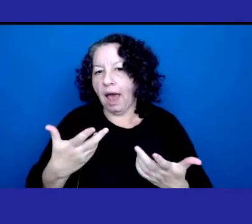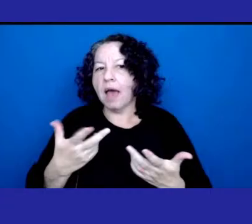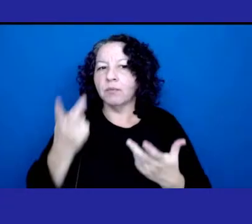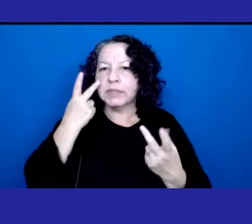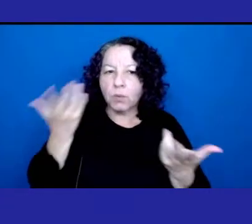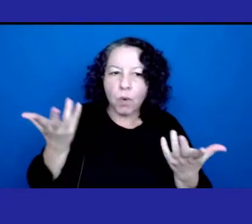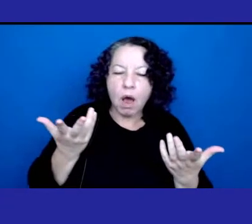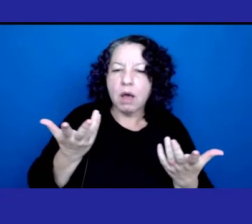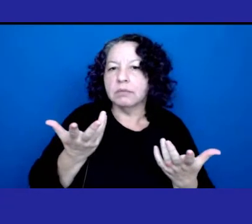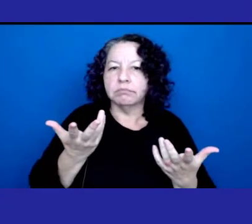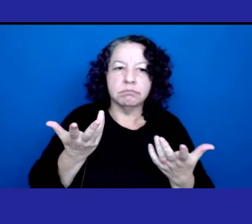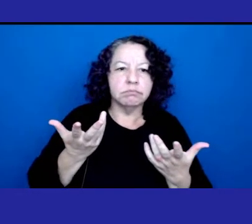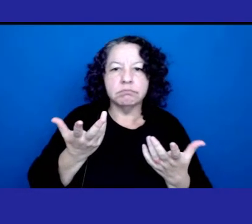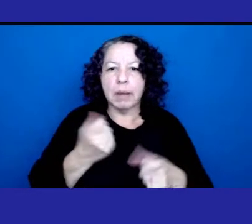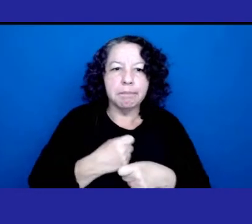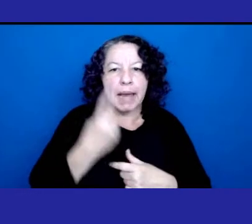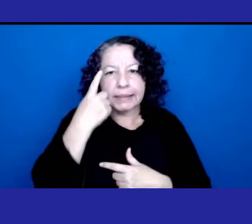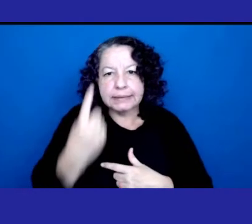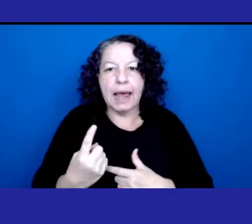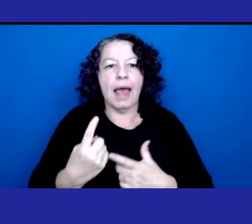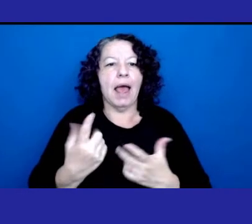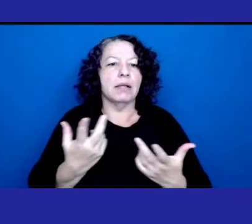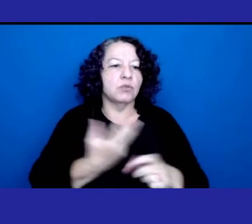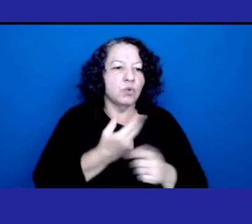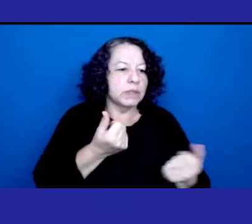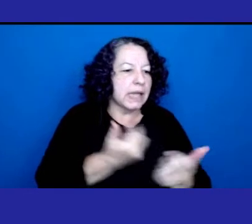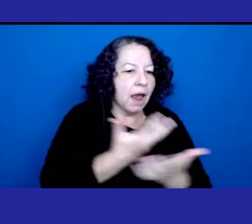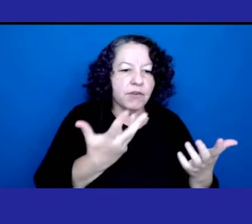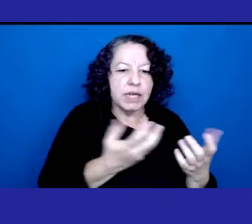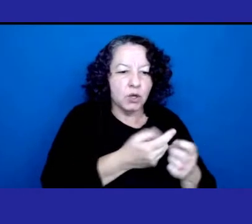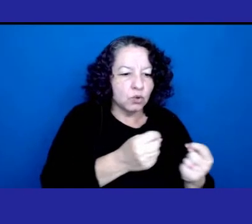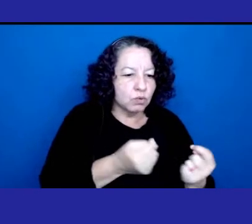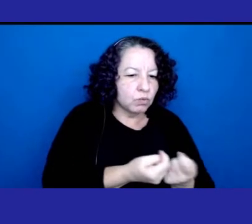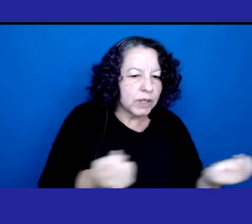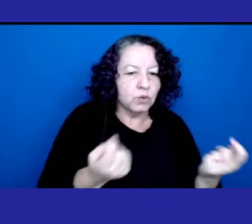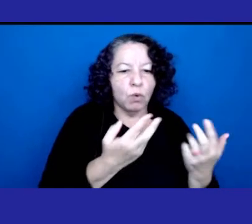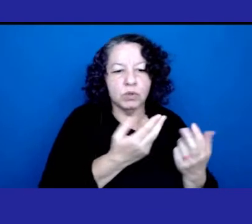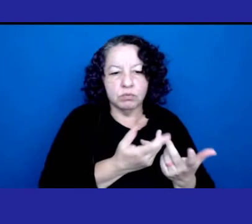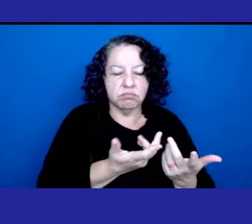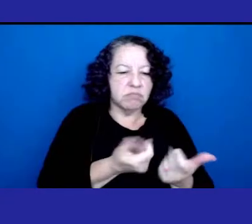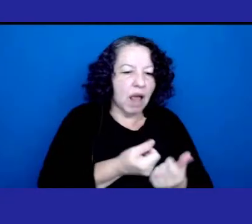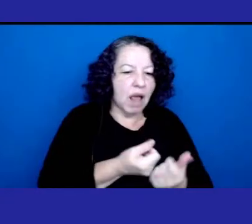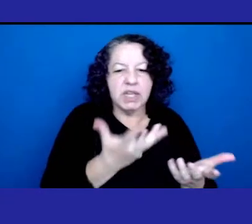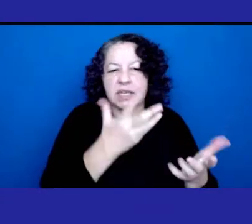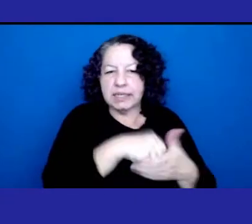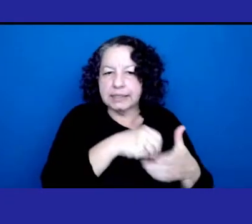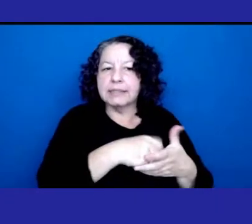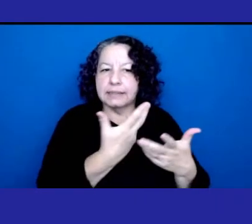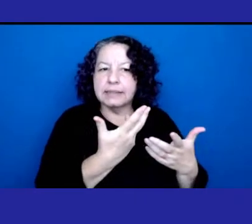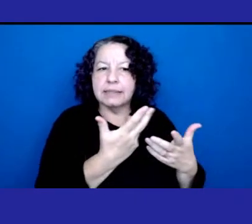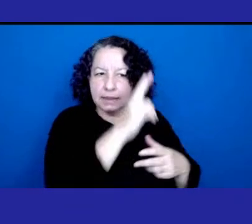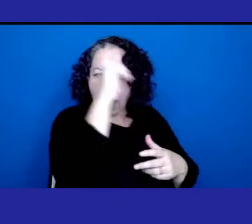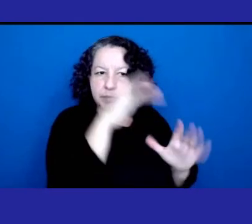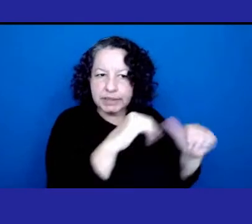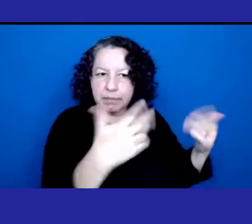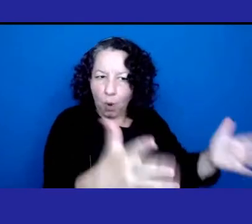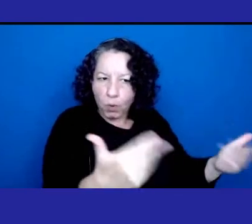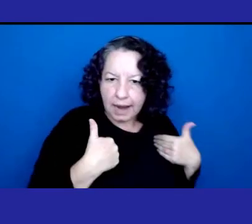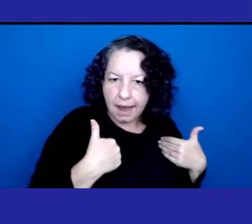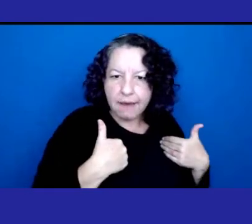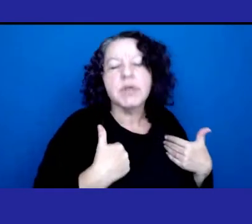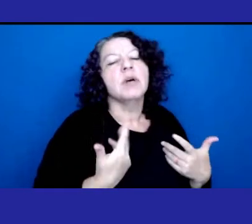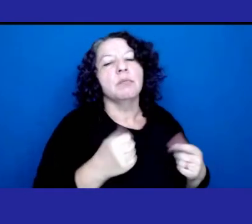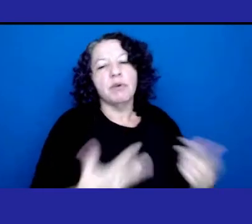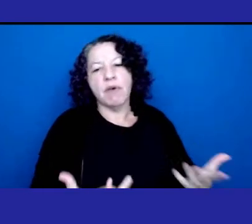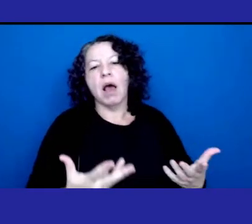in-house as possible, make sure we're using all of our resources, as much as we can, and as it makes sense, this gives us that sort of overflow in a reliable way,